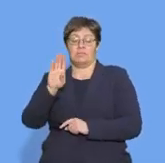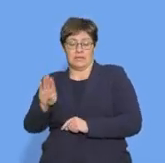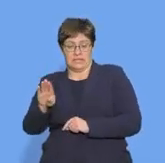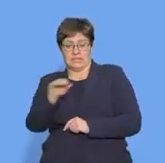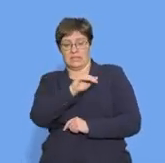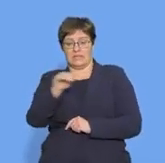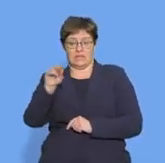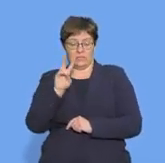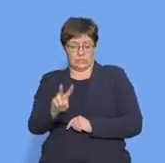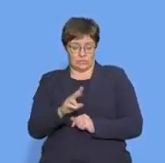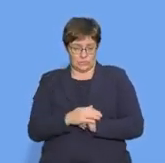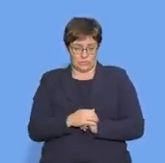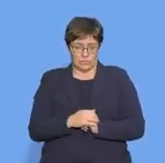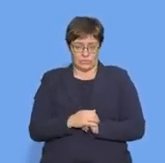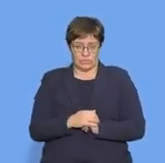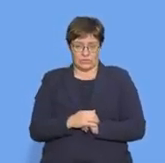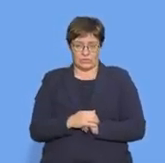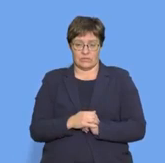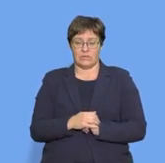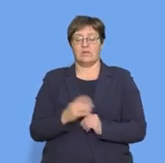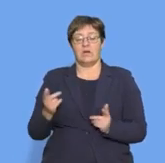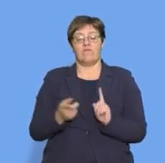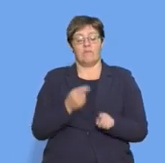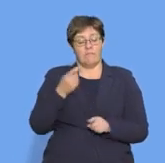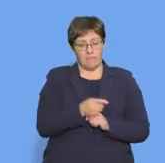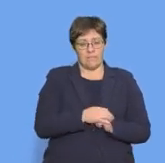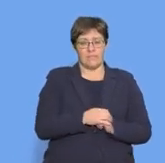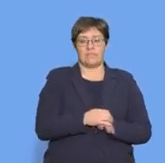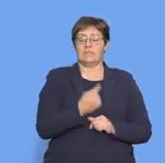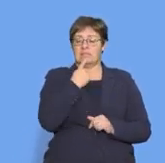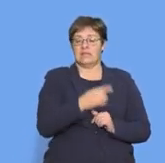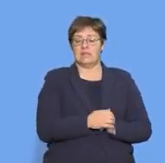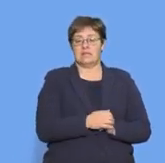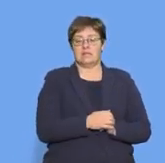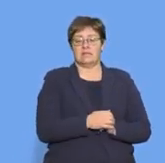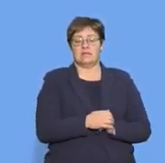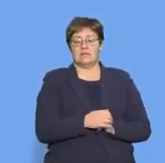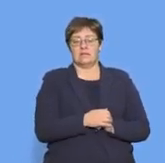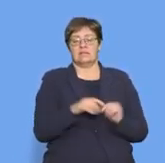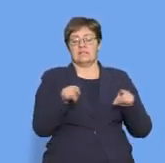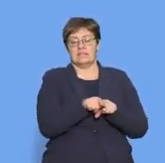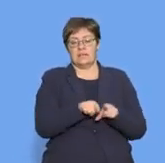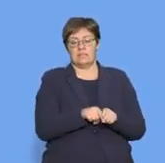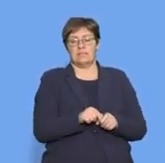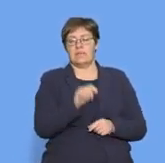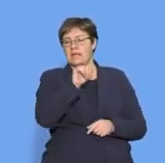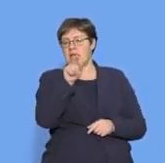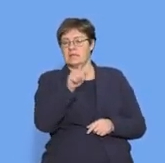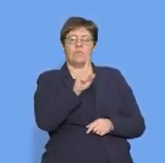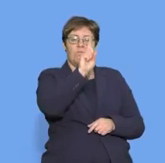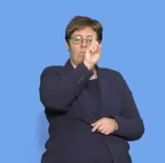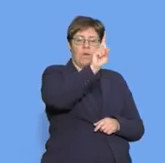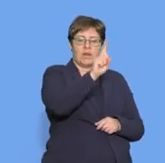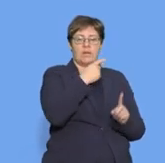at B divided by 2. And then from there, I will then say this is the same as x at A